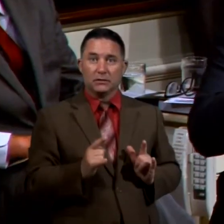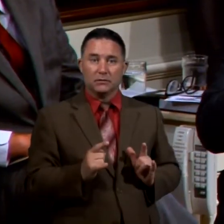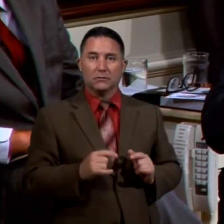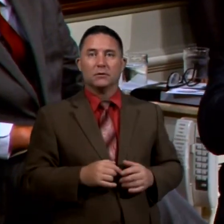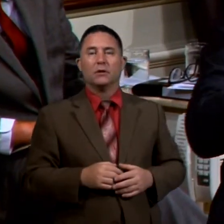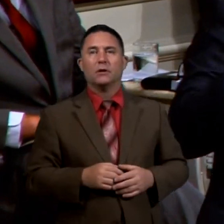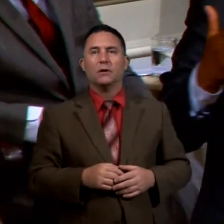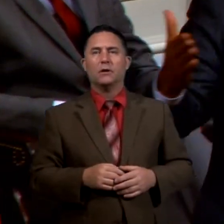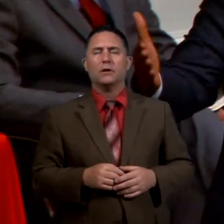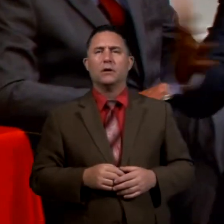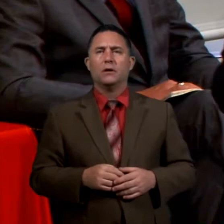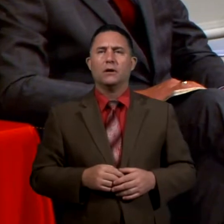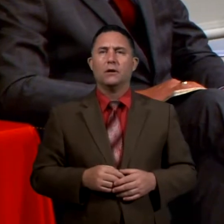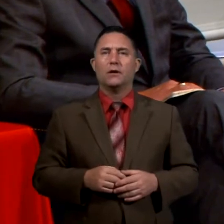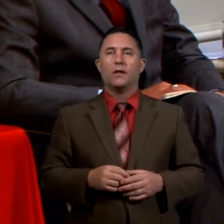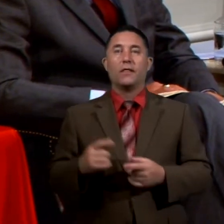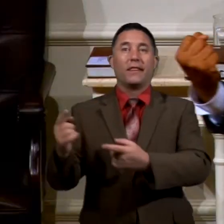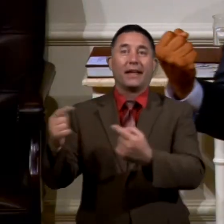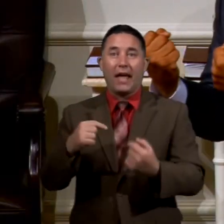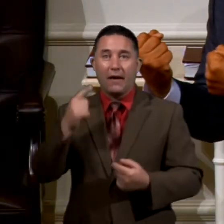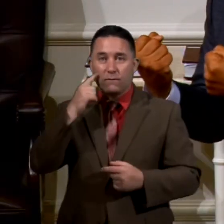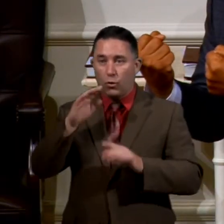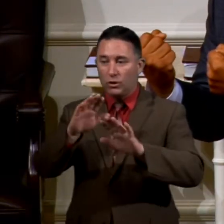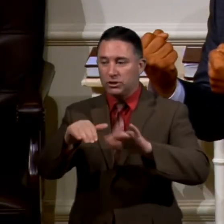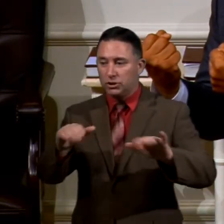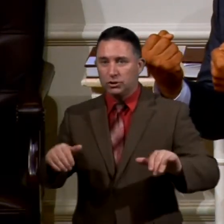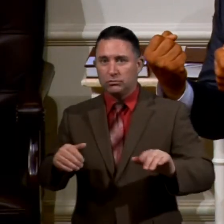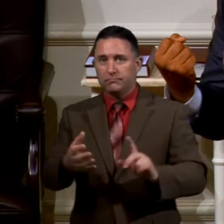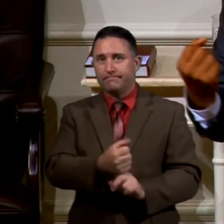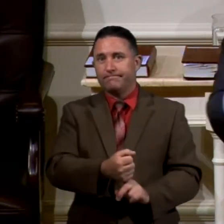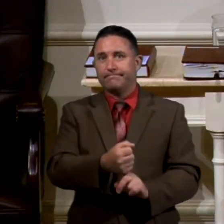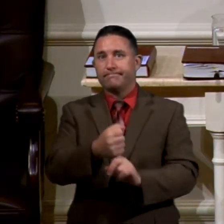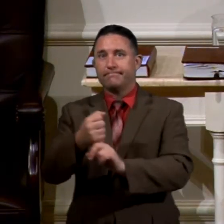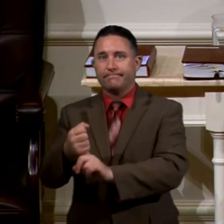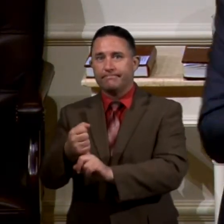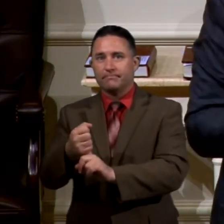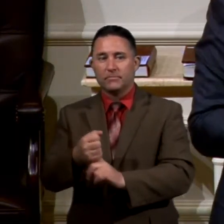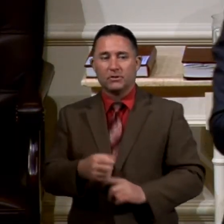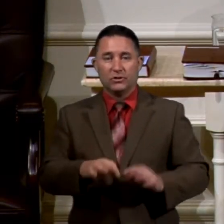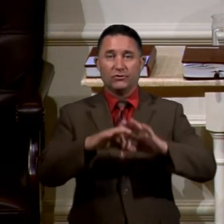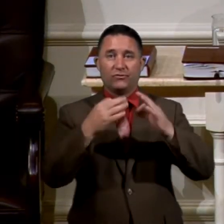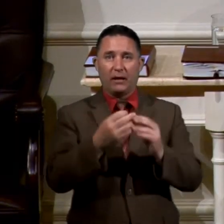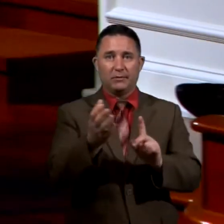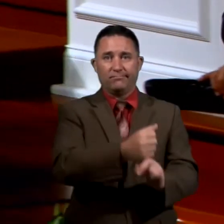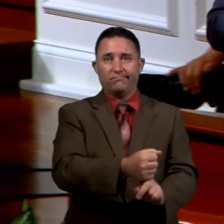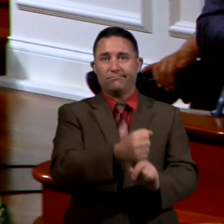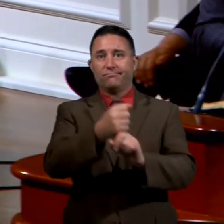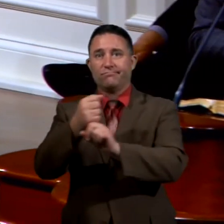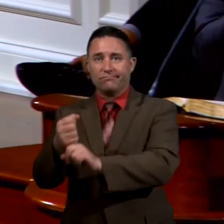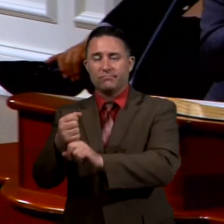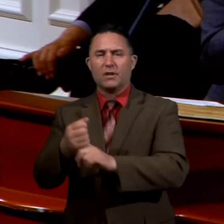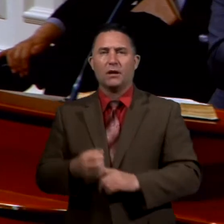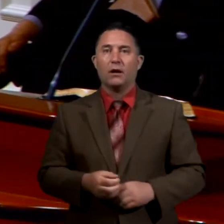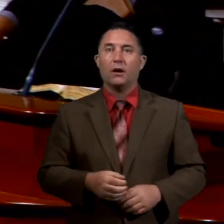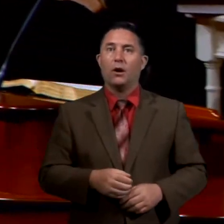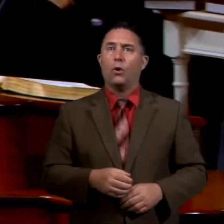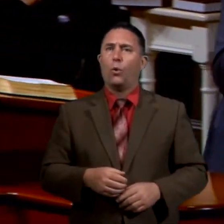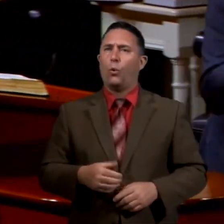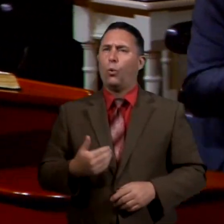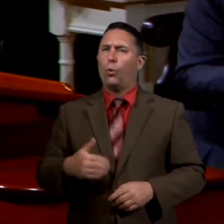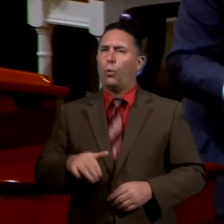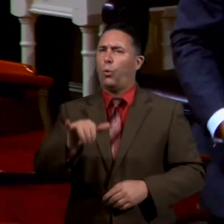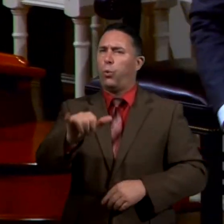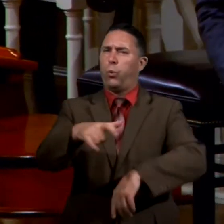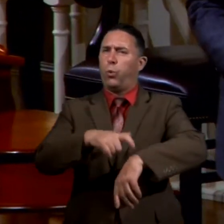then when they came for his kids, and when they came for his family, I guarantee you that